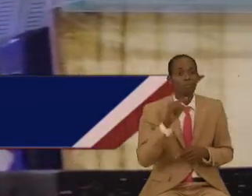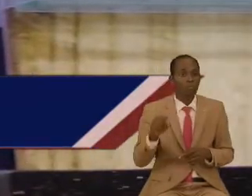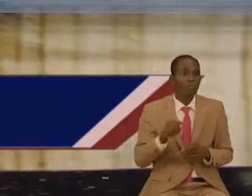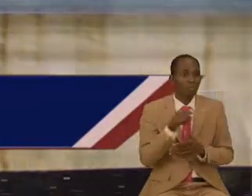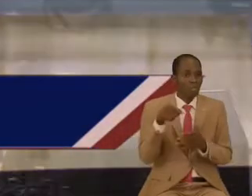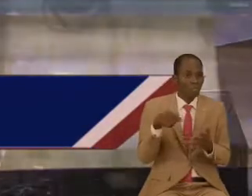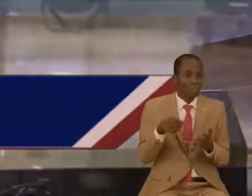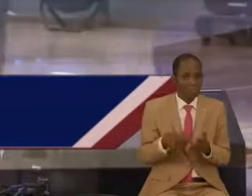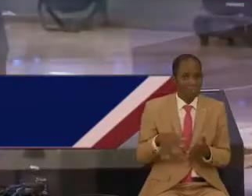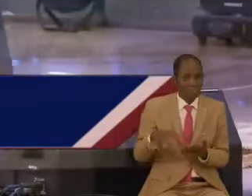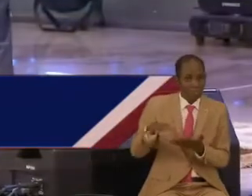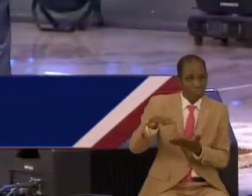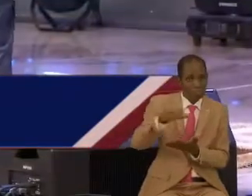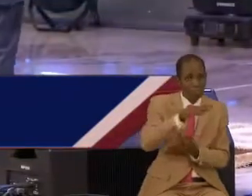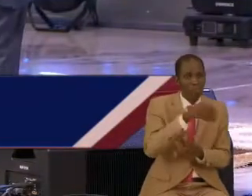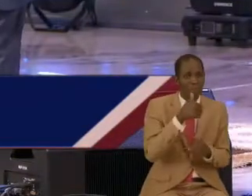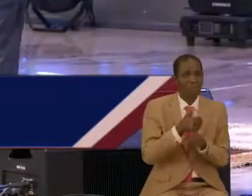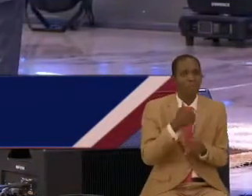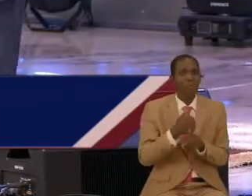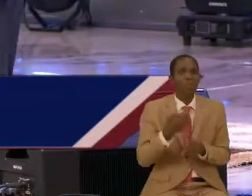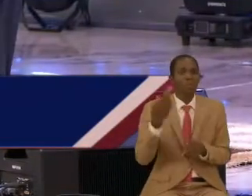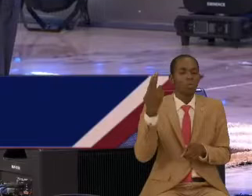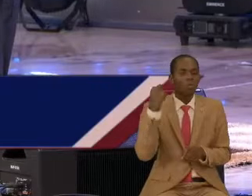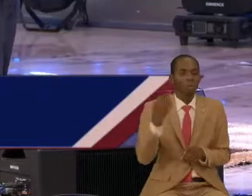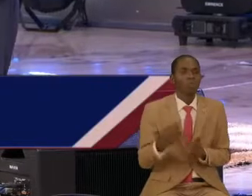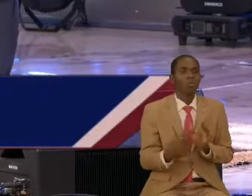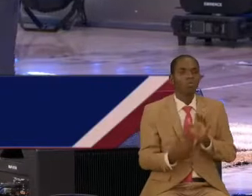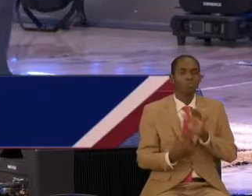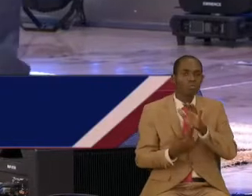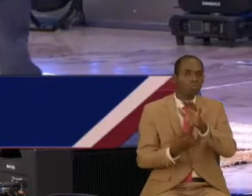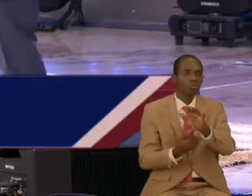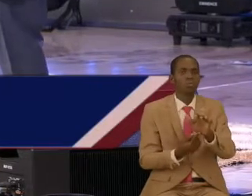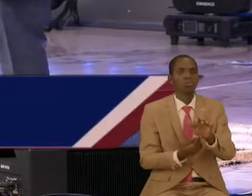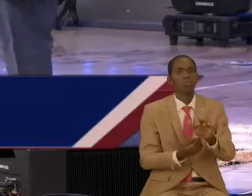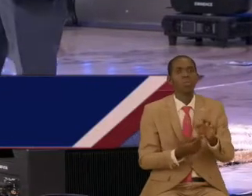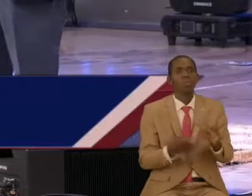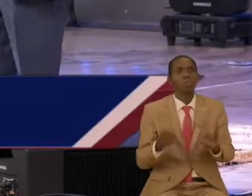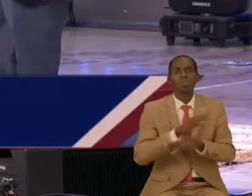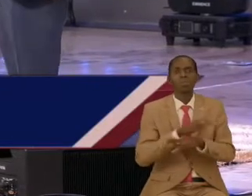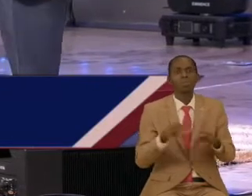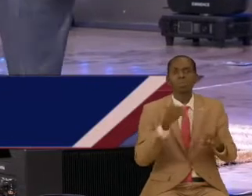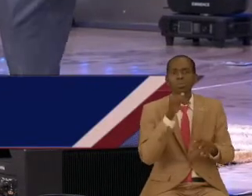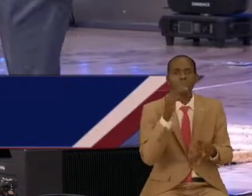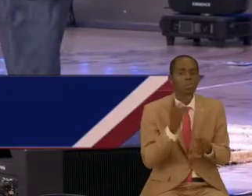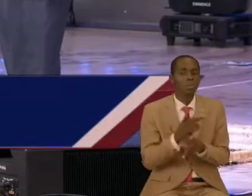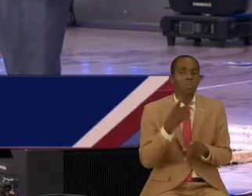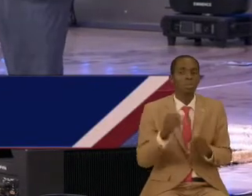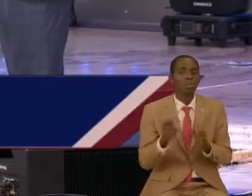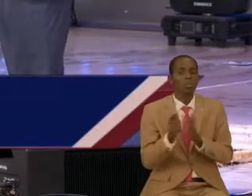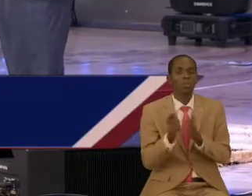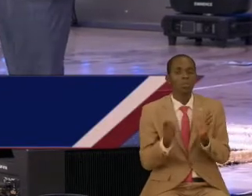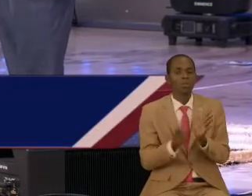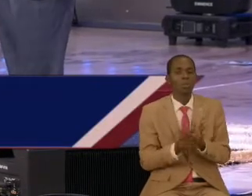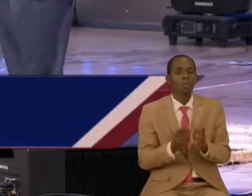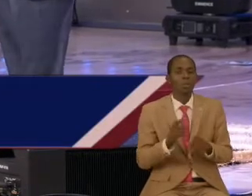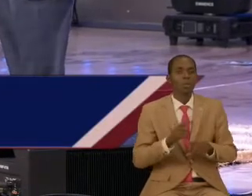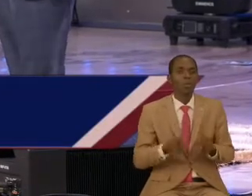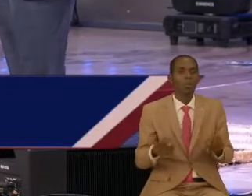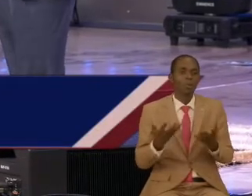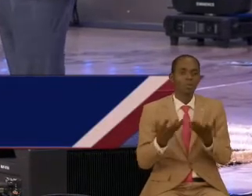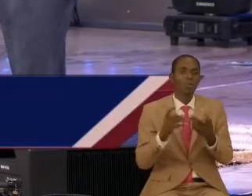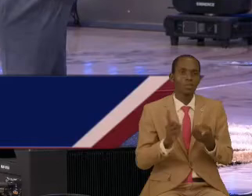these themselves who are emphasizing the circumcision, they do not keep the law, but desire to have